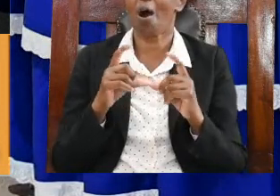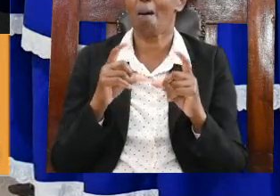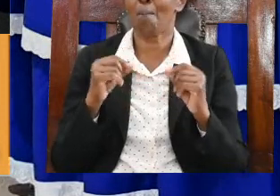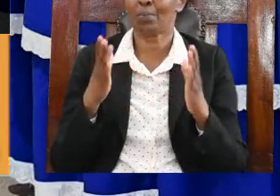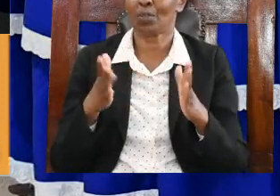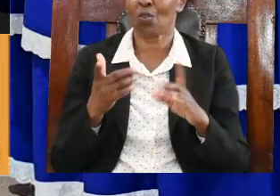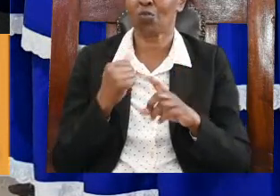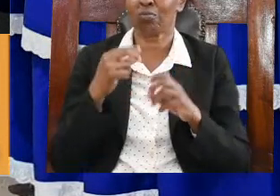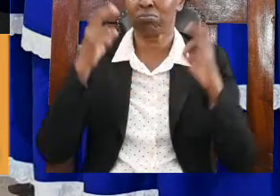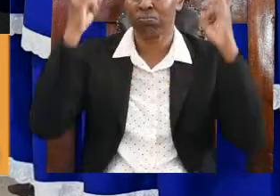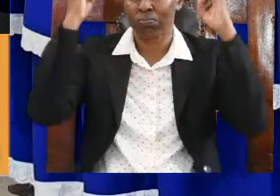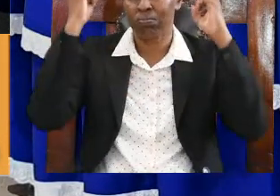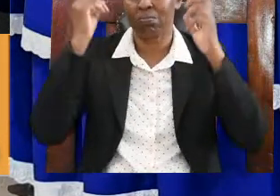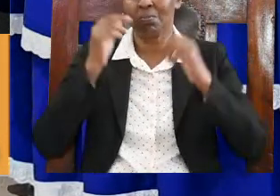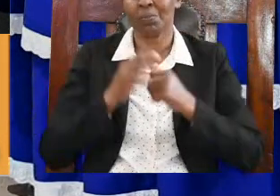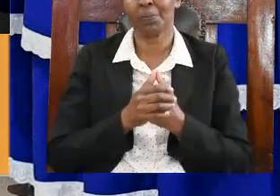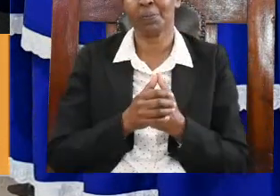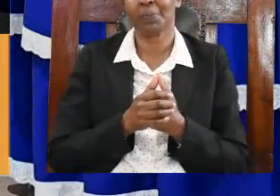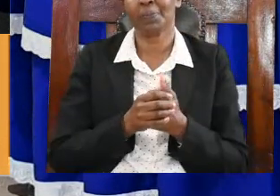Satan.